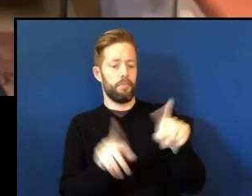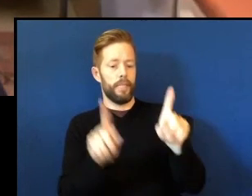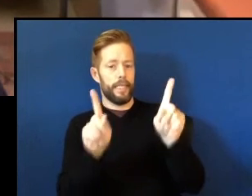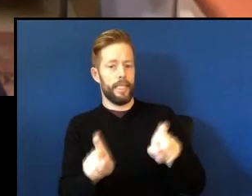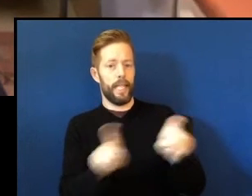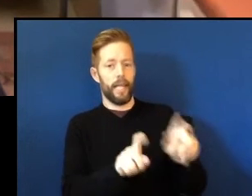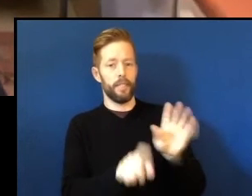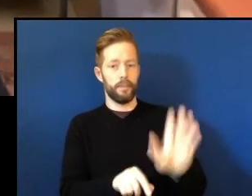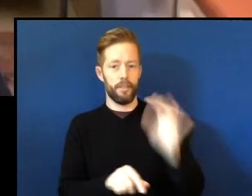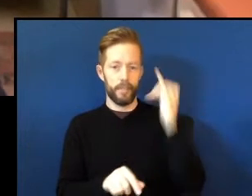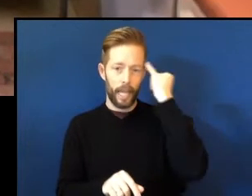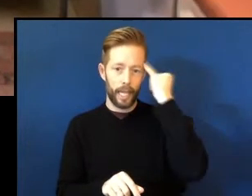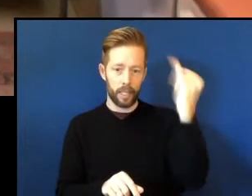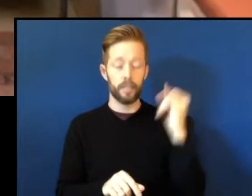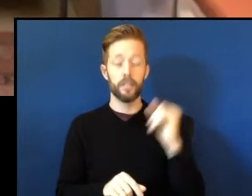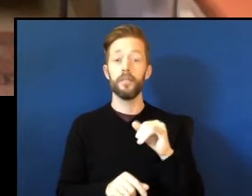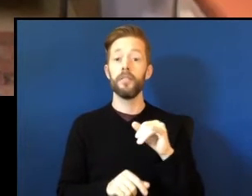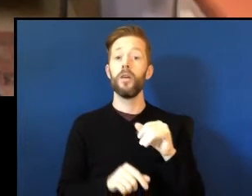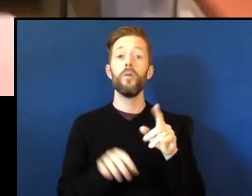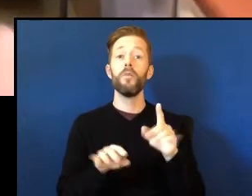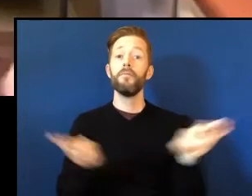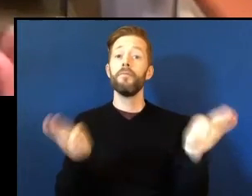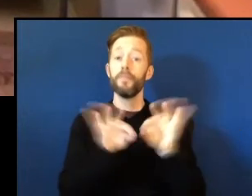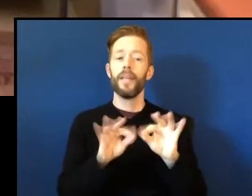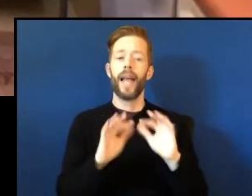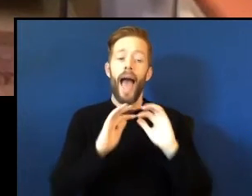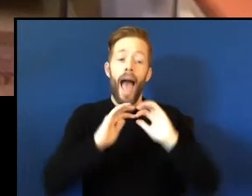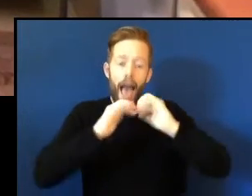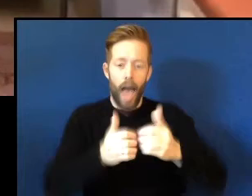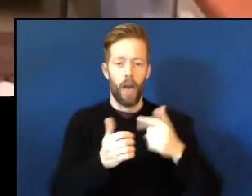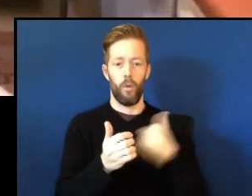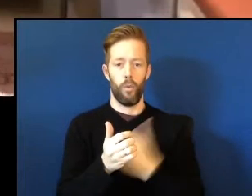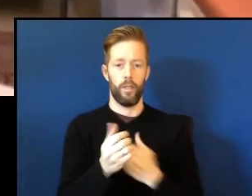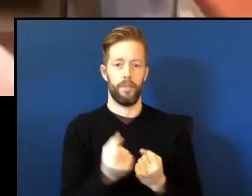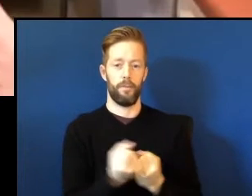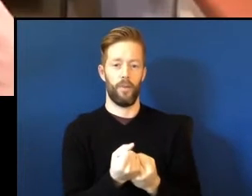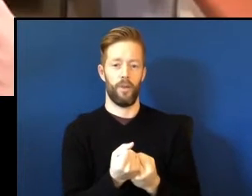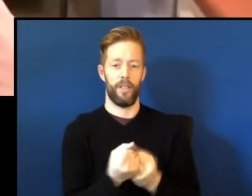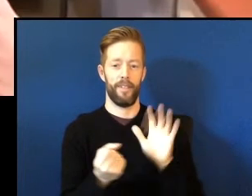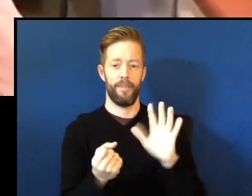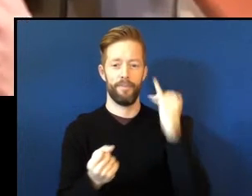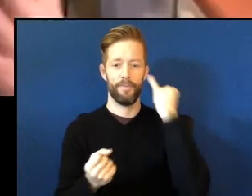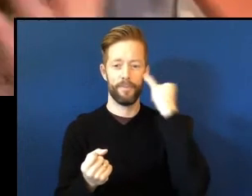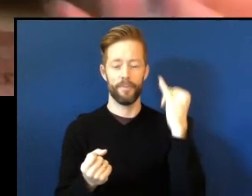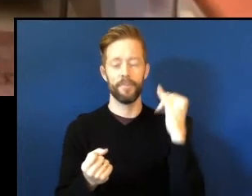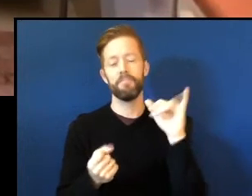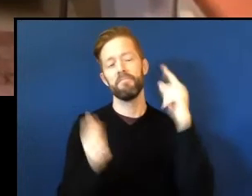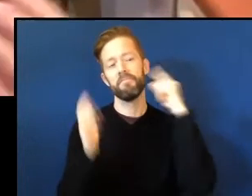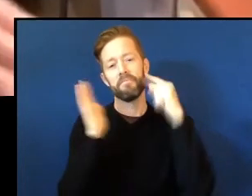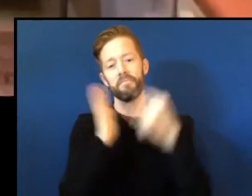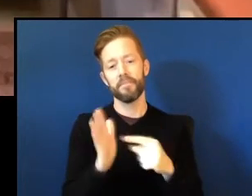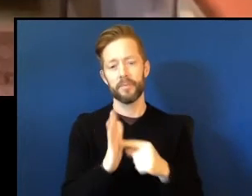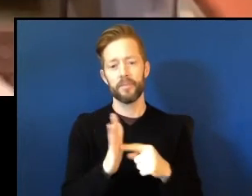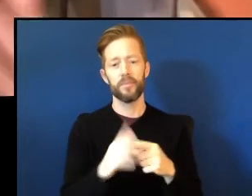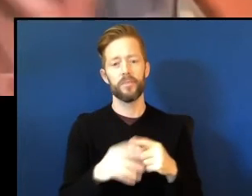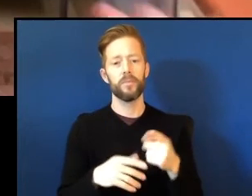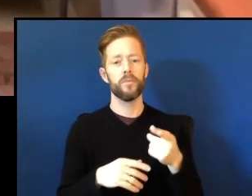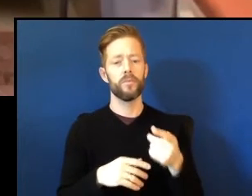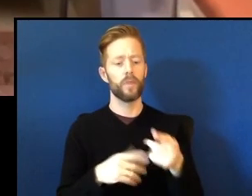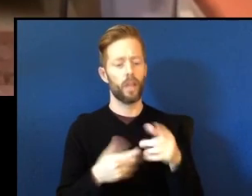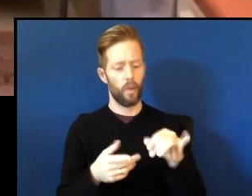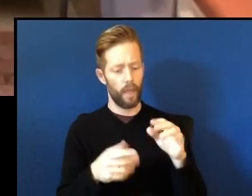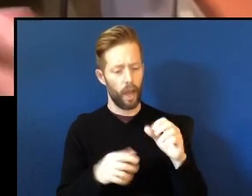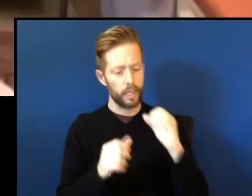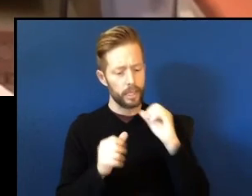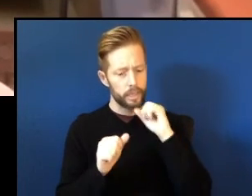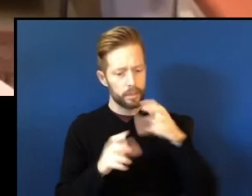So it matters how we support their ideas, right? So if we say, how do you think we can wipe up